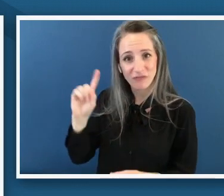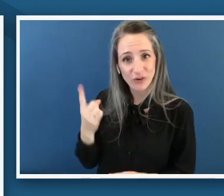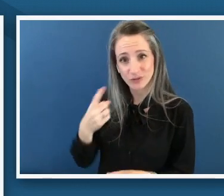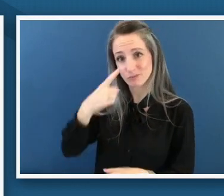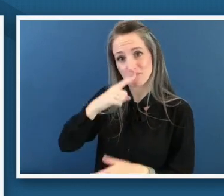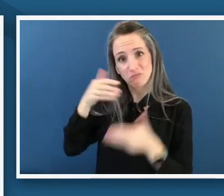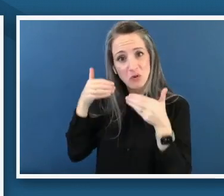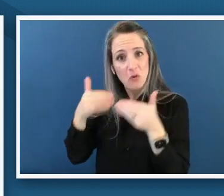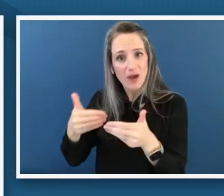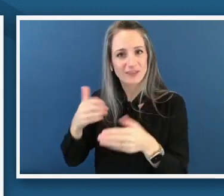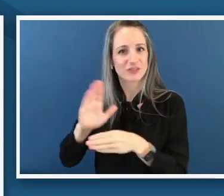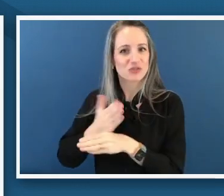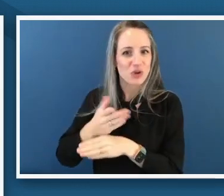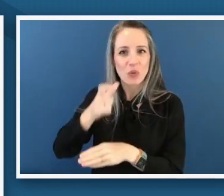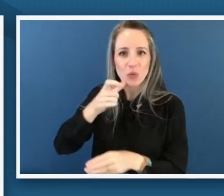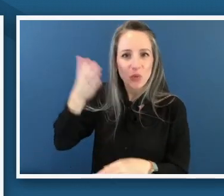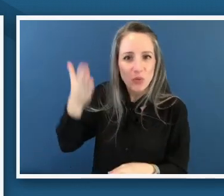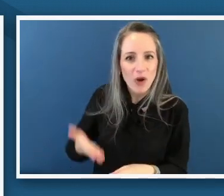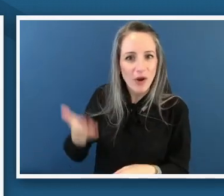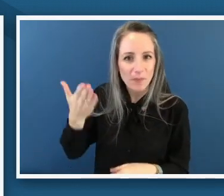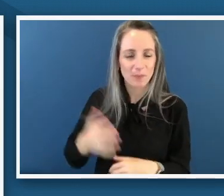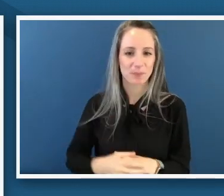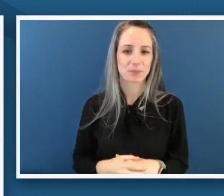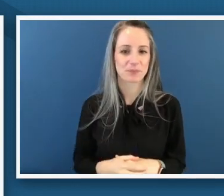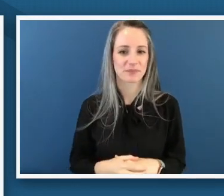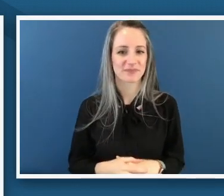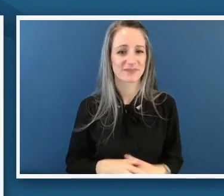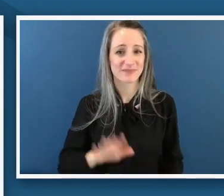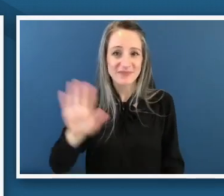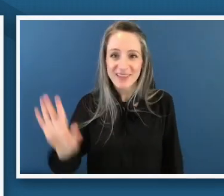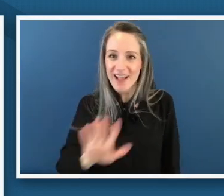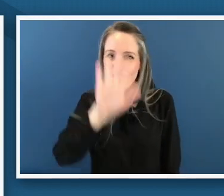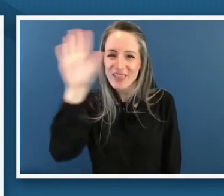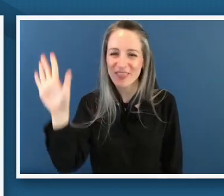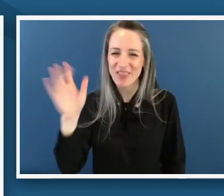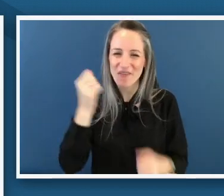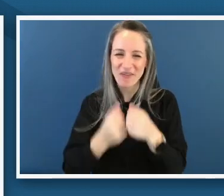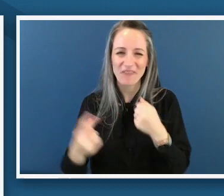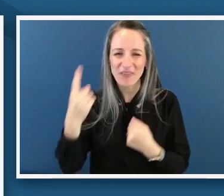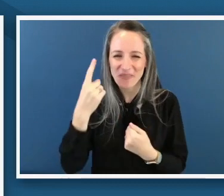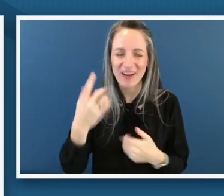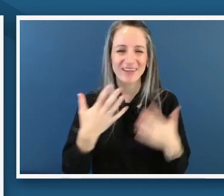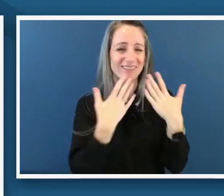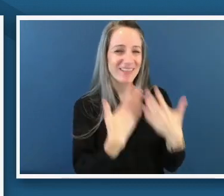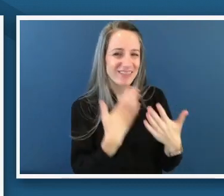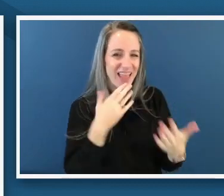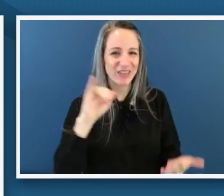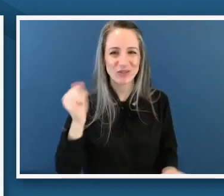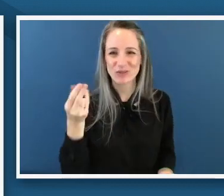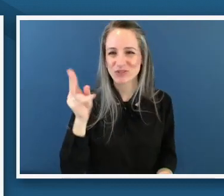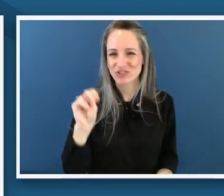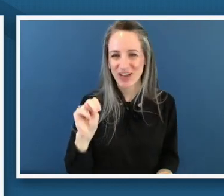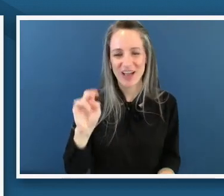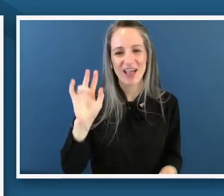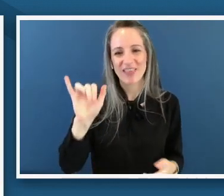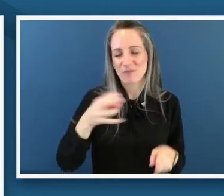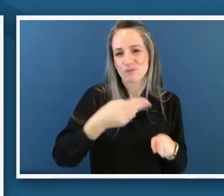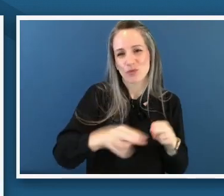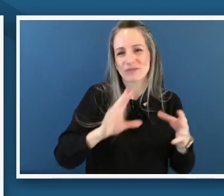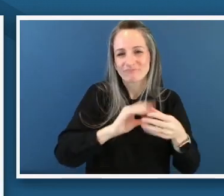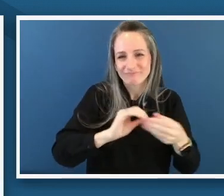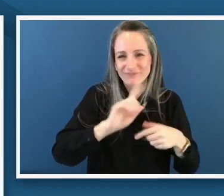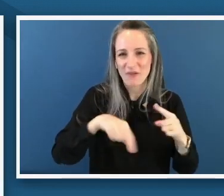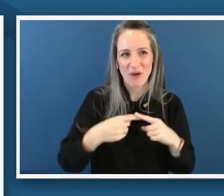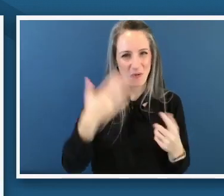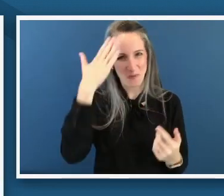sharing who you are with the audience? Hello, everyone, and thank you so much, John, for that brief talk about what we're doing here today.